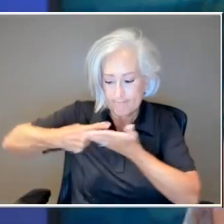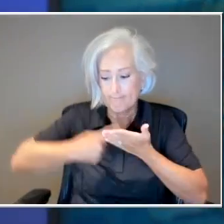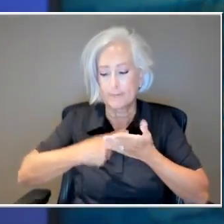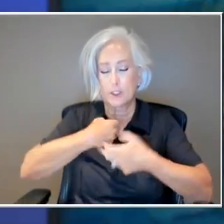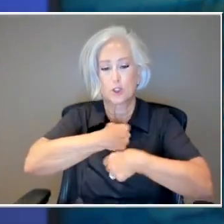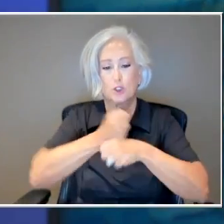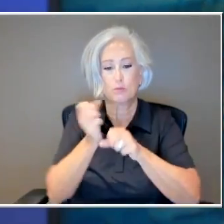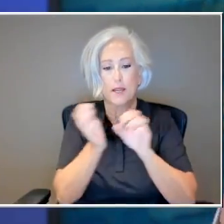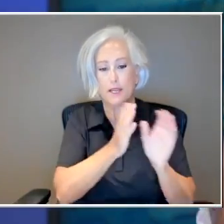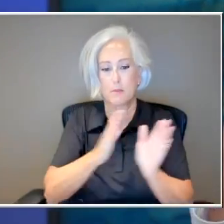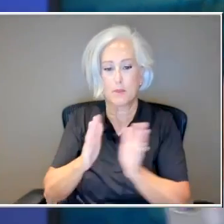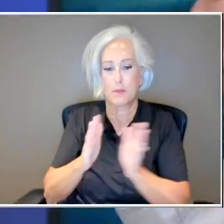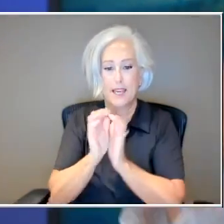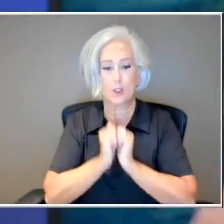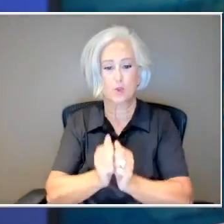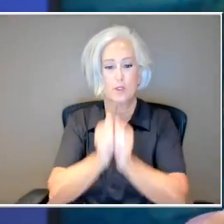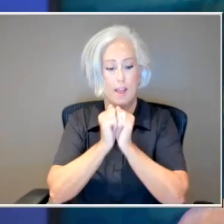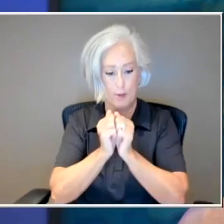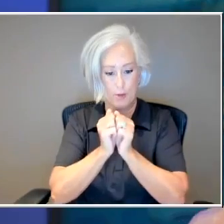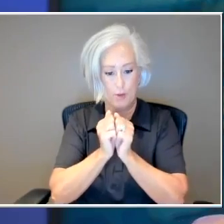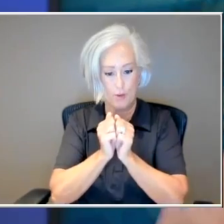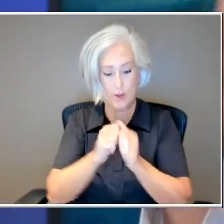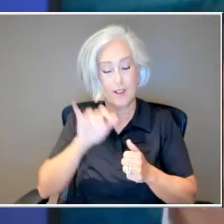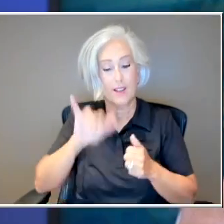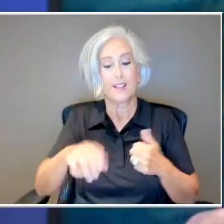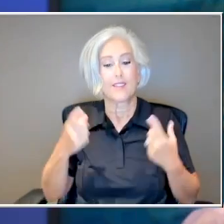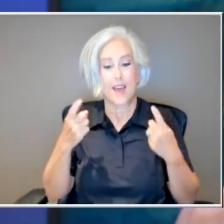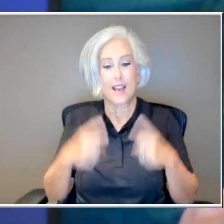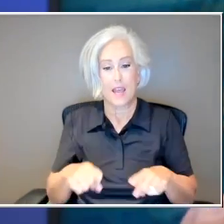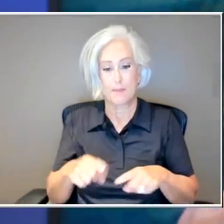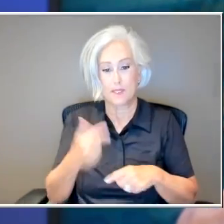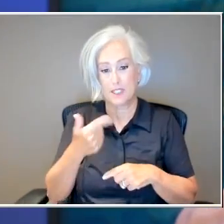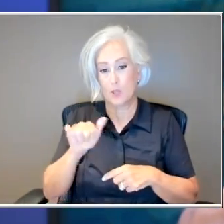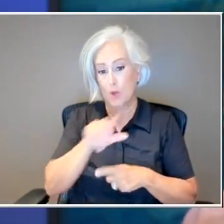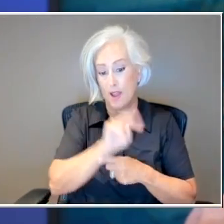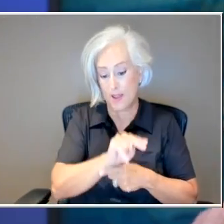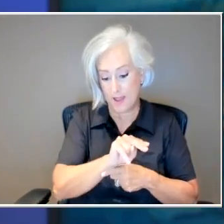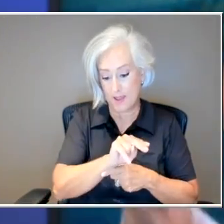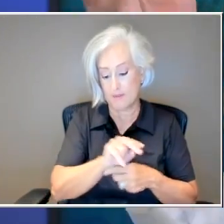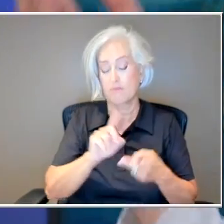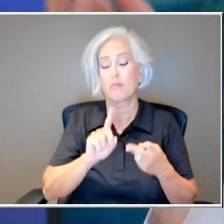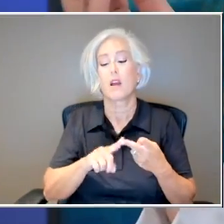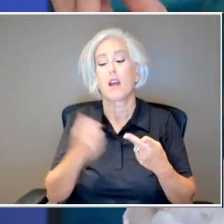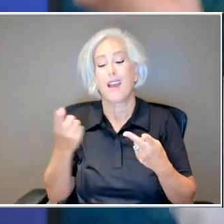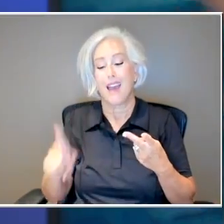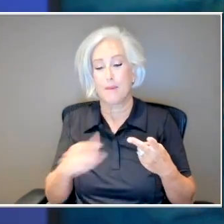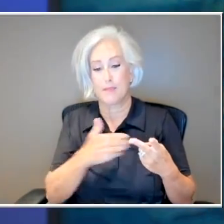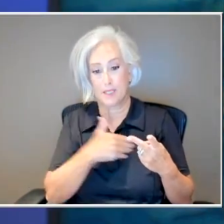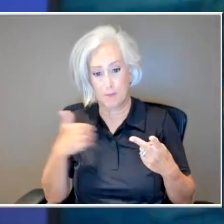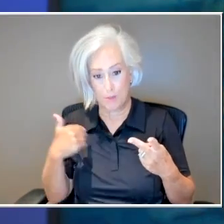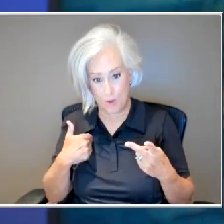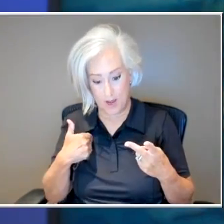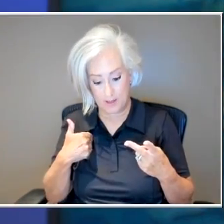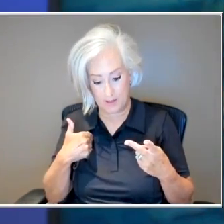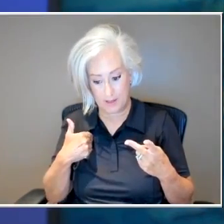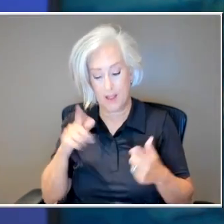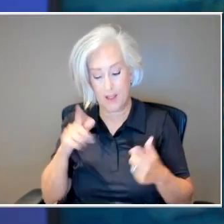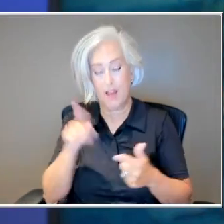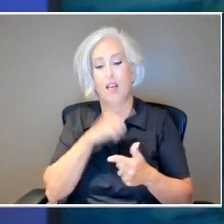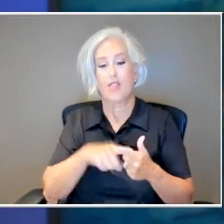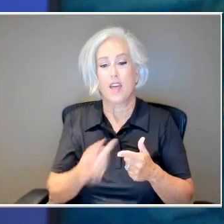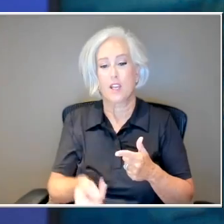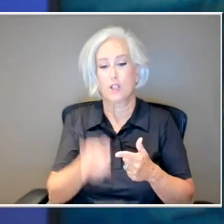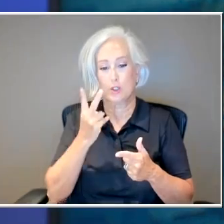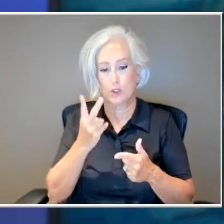So that happens in GYN, and then it happens in breast, and then the 2 oncologists will